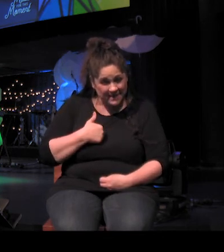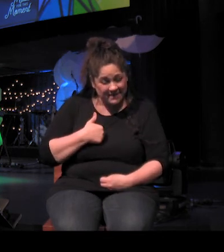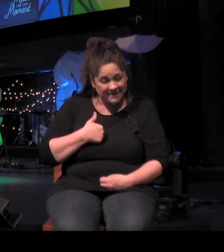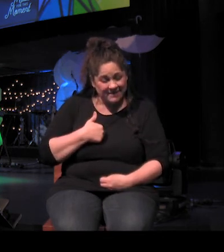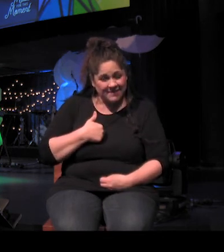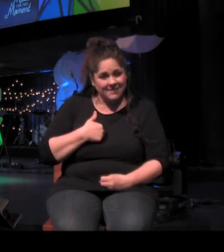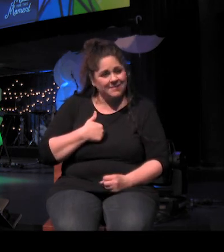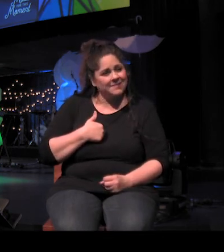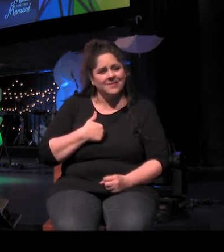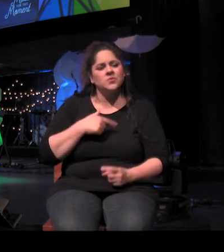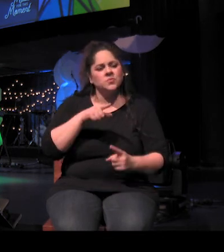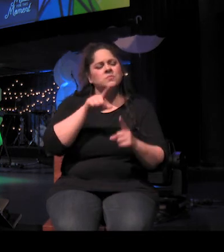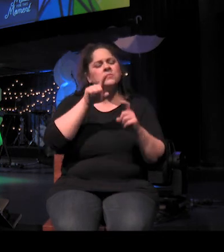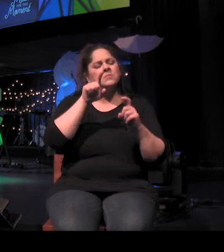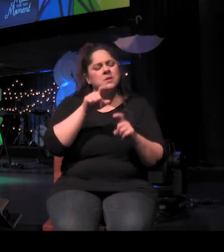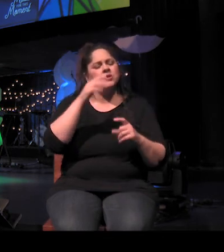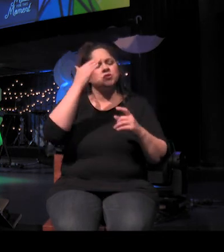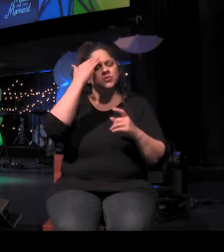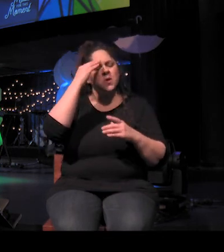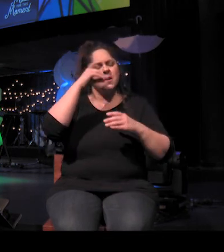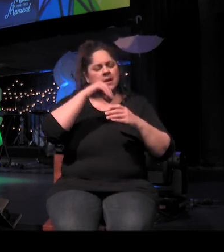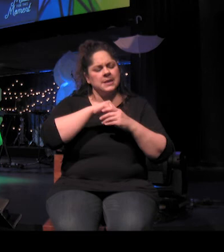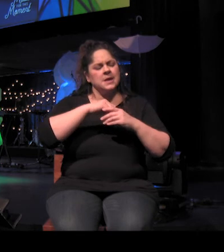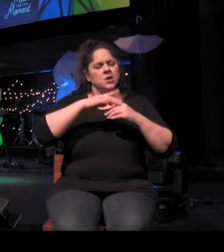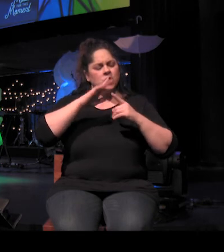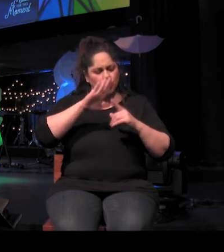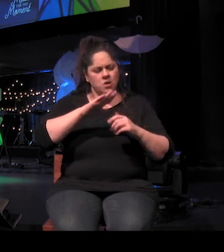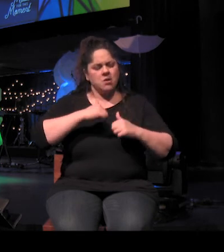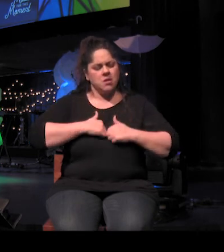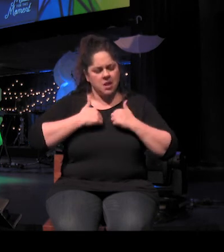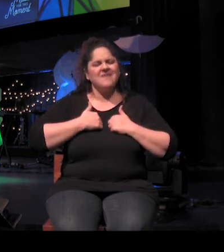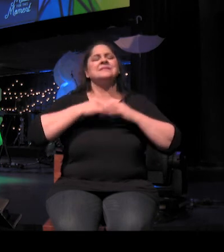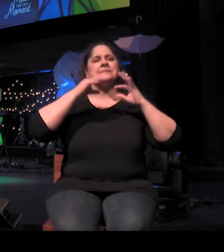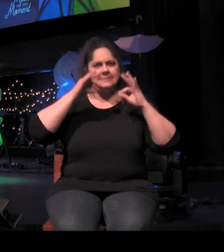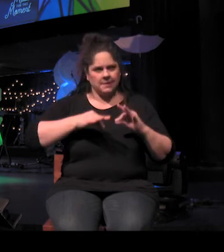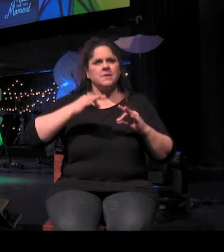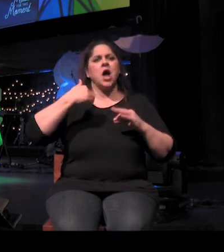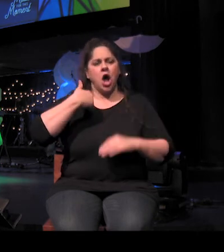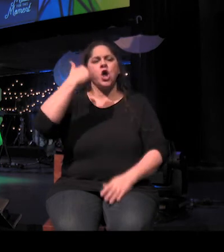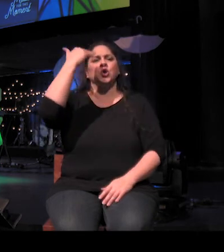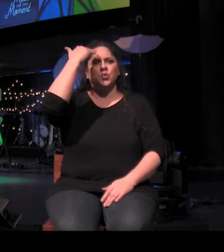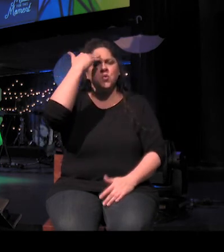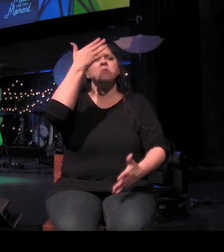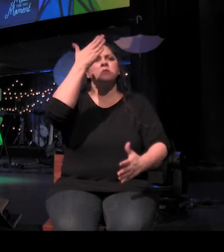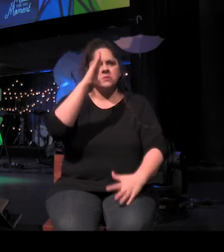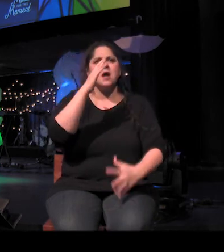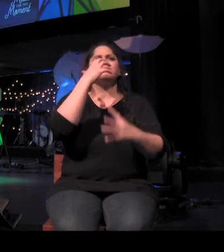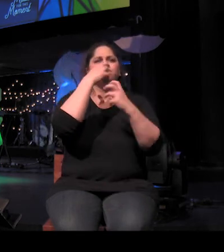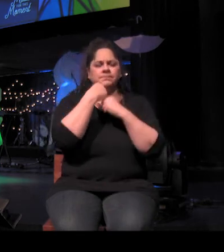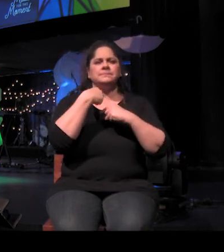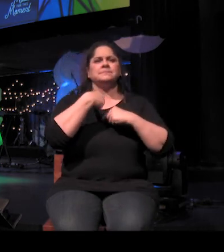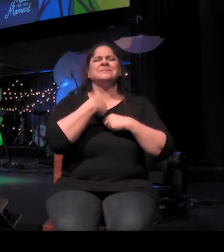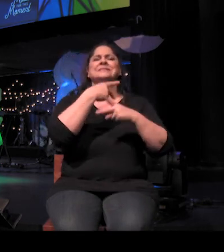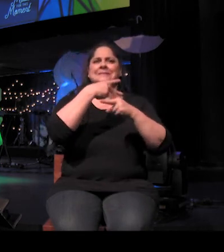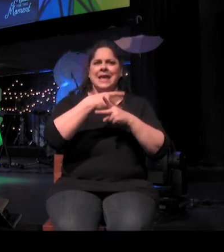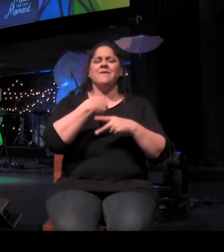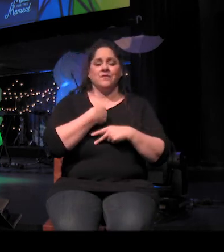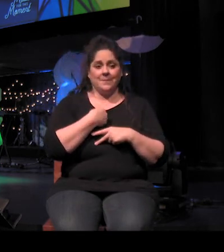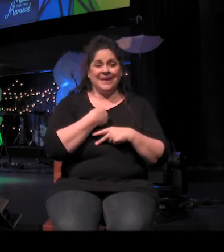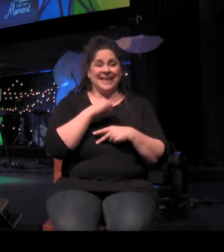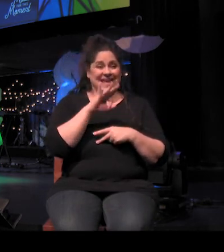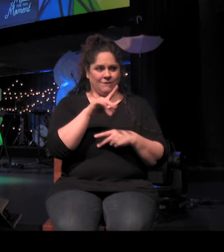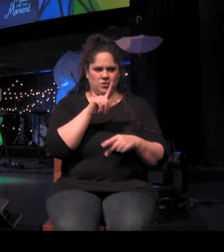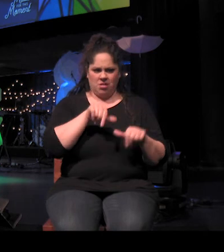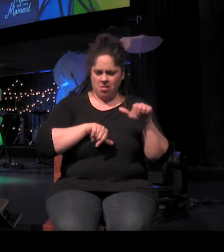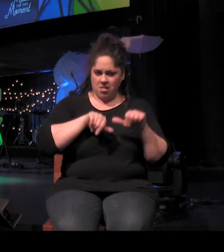And so get that settled. Are you convinced that God cares for you, loves you? And if you're not, let me tell you, this is